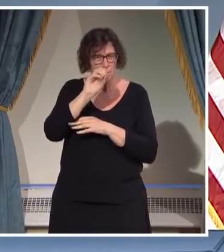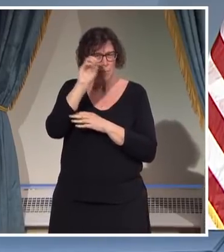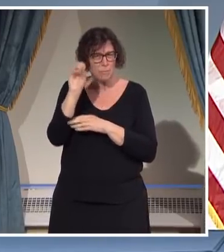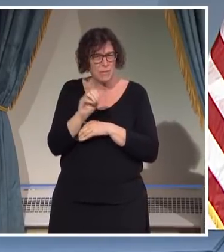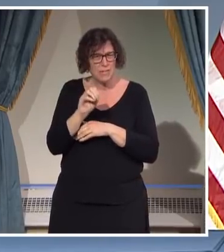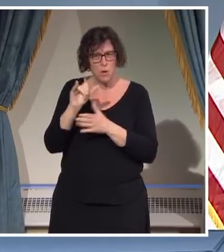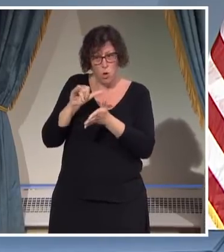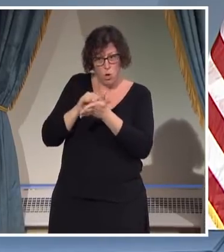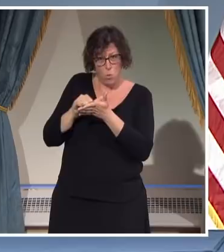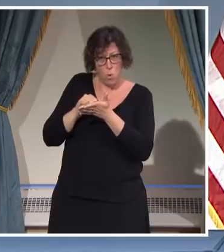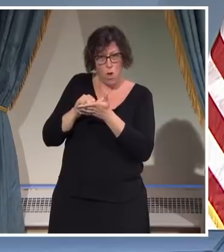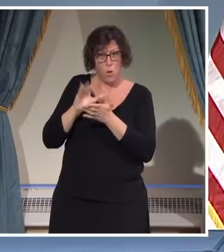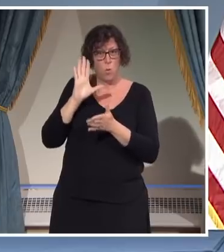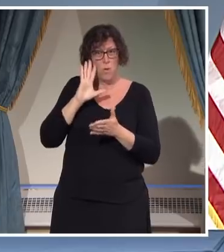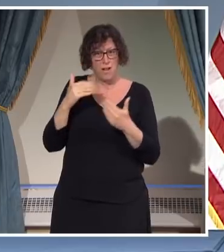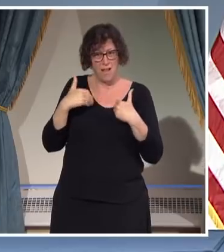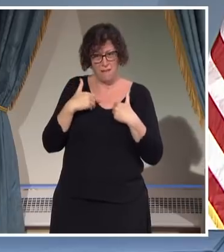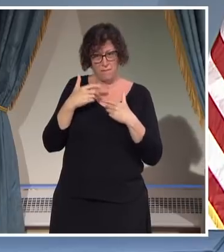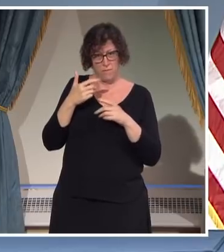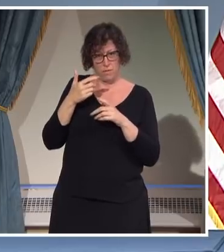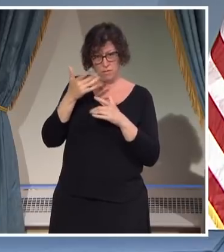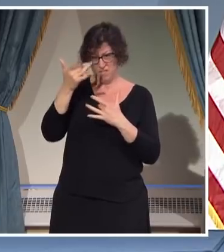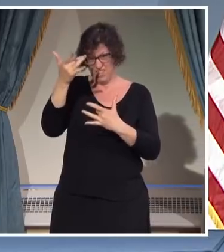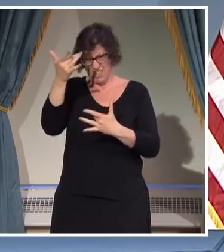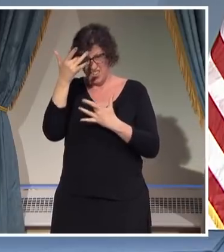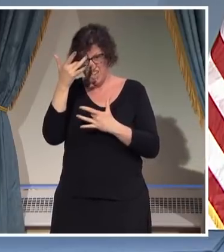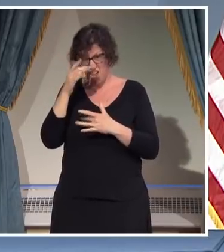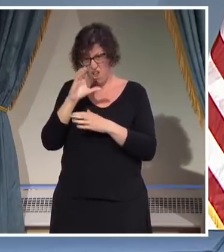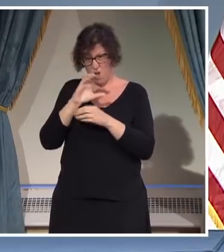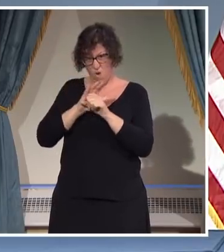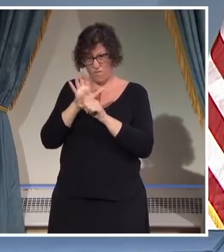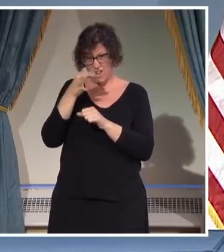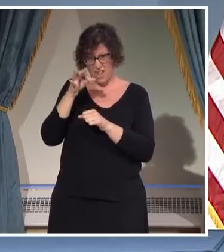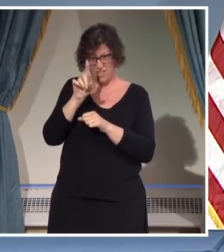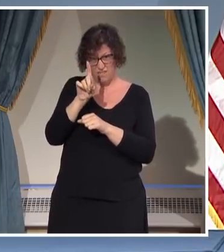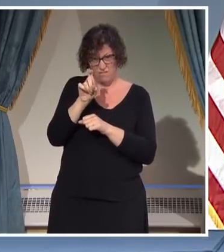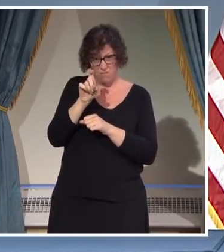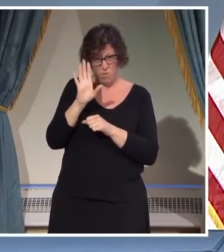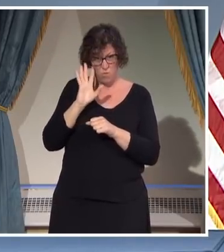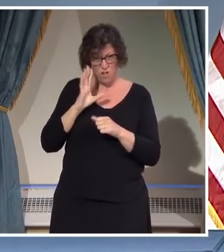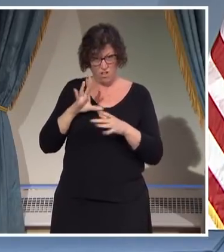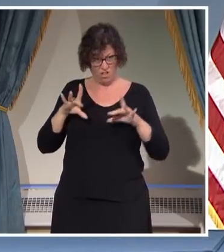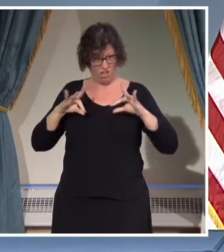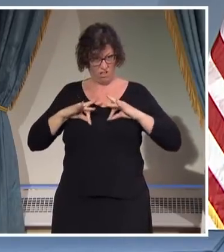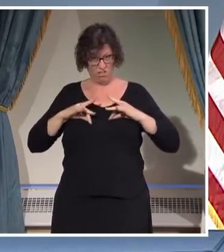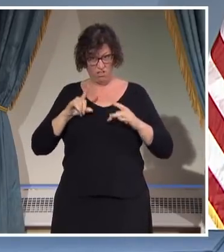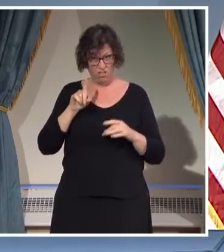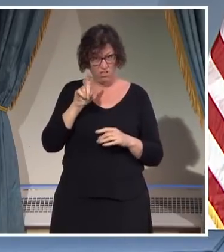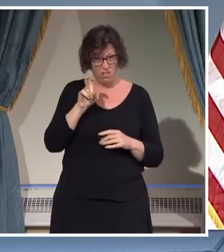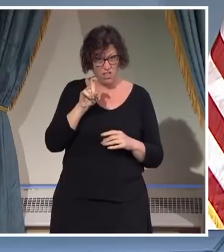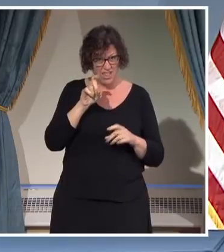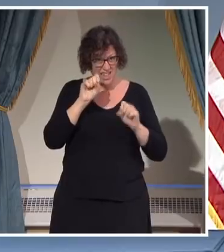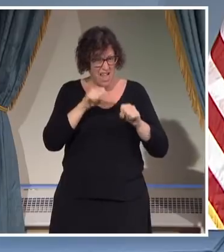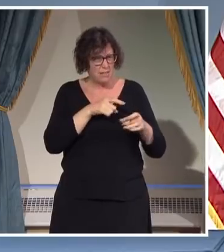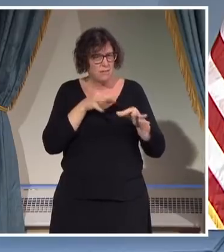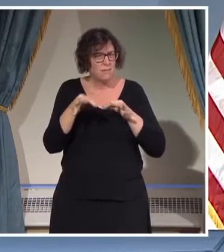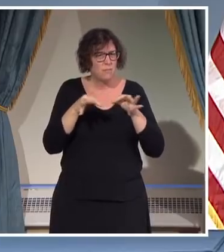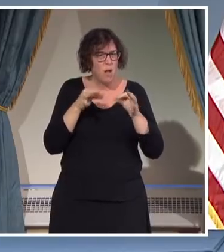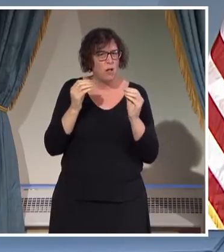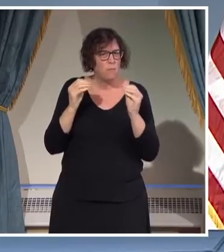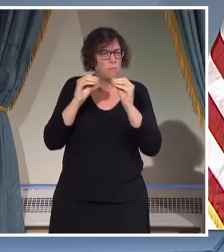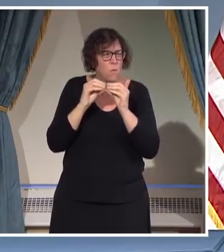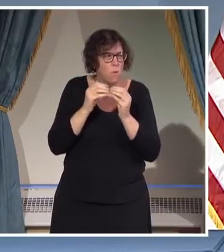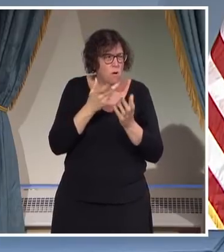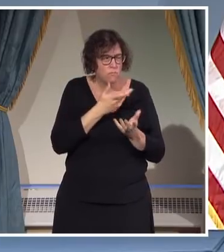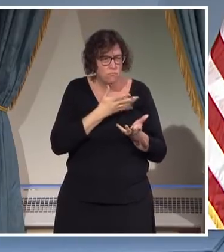that is? What's the basis for that prediction? And relatedly, since most people are not being